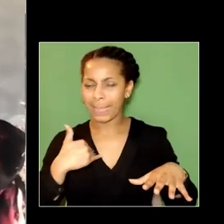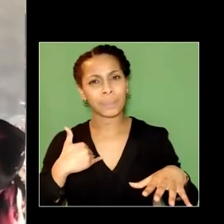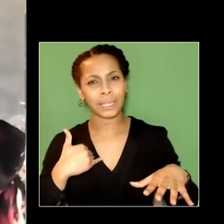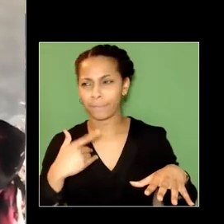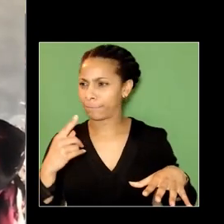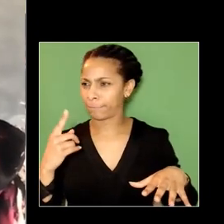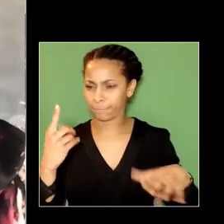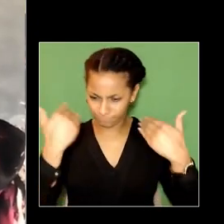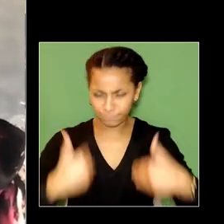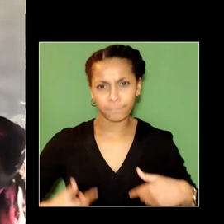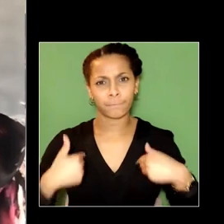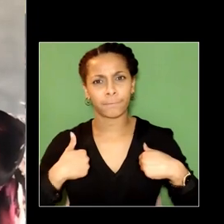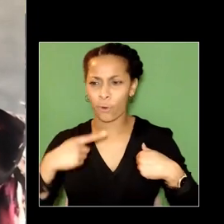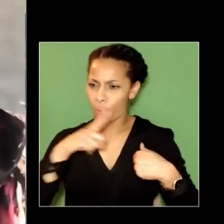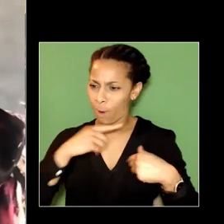and why.